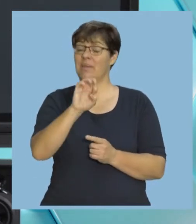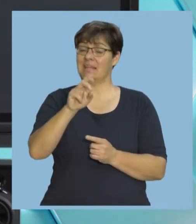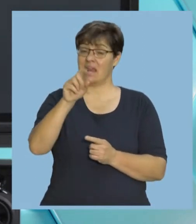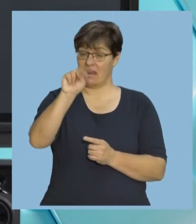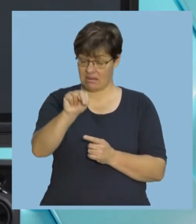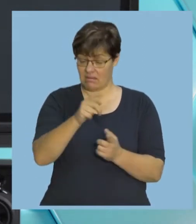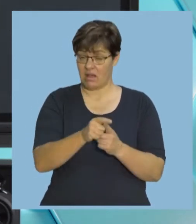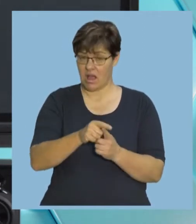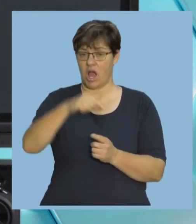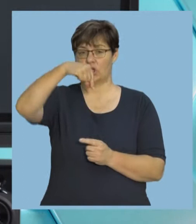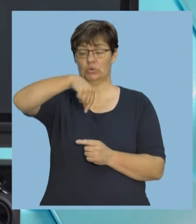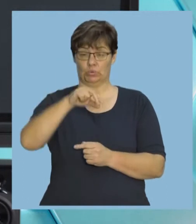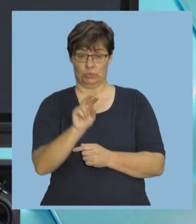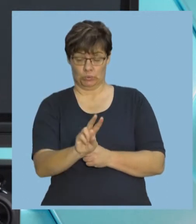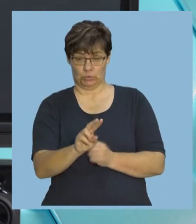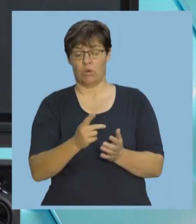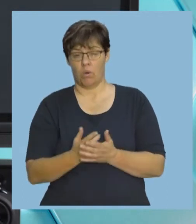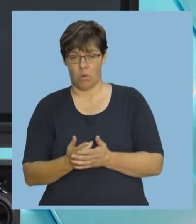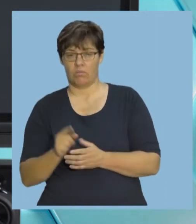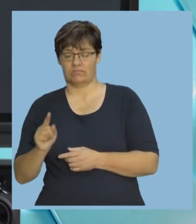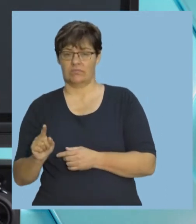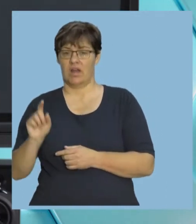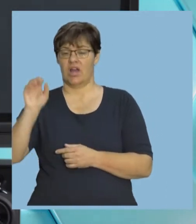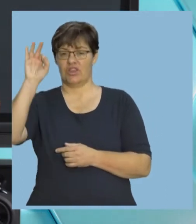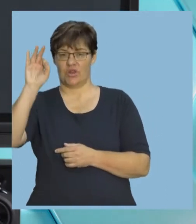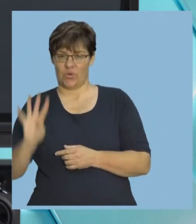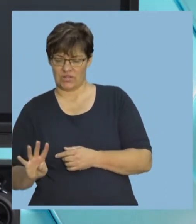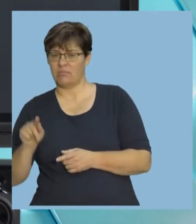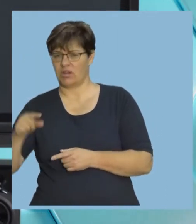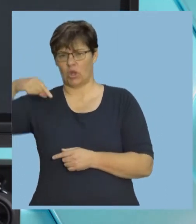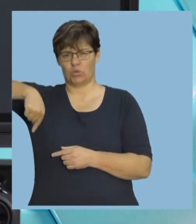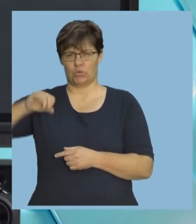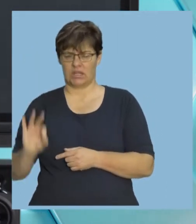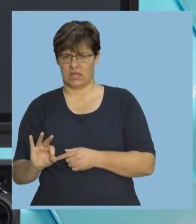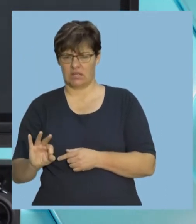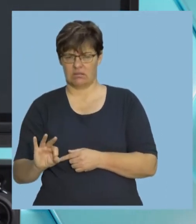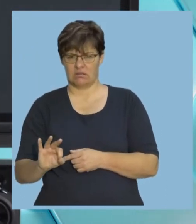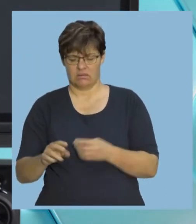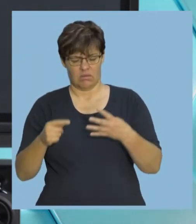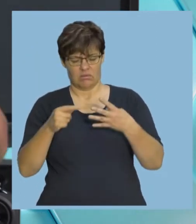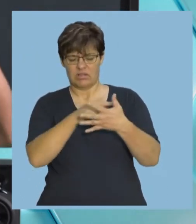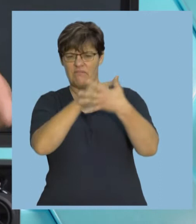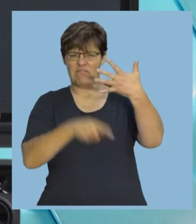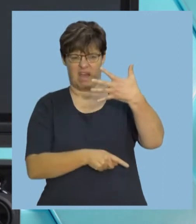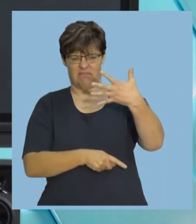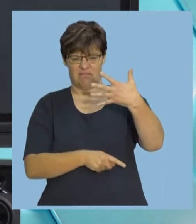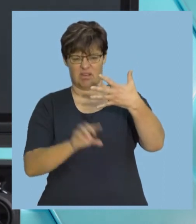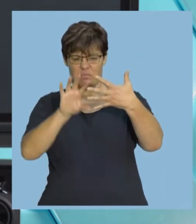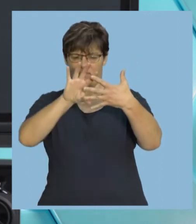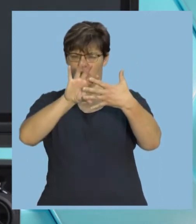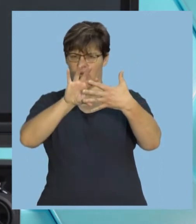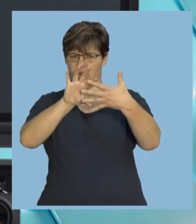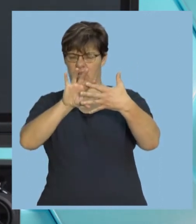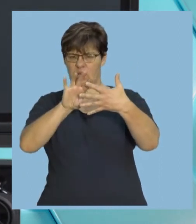quartile, which is Q3, or known as the upper quartile. What about the last two? So we said 5-number summary, so we need